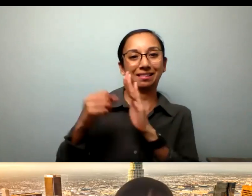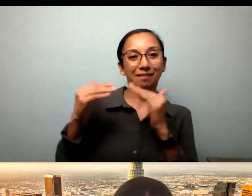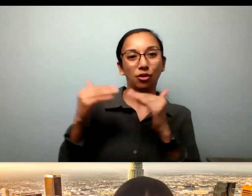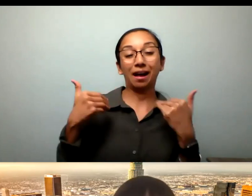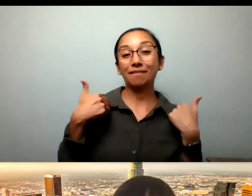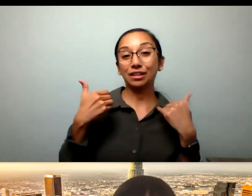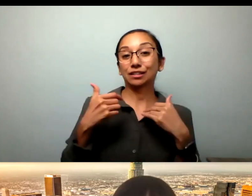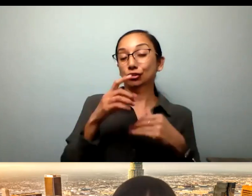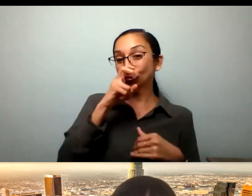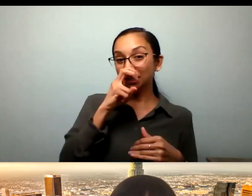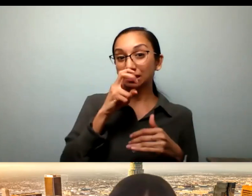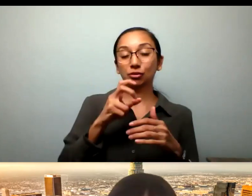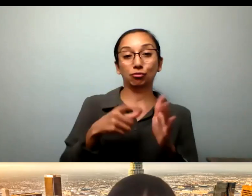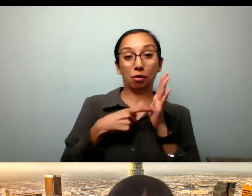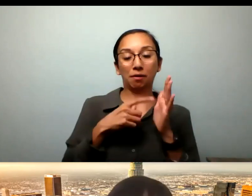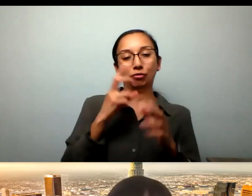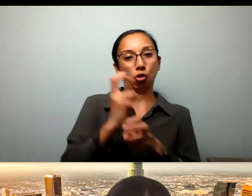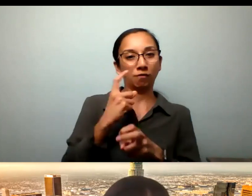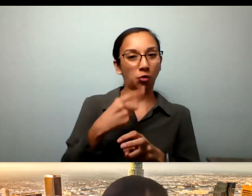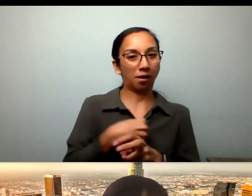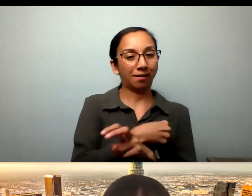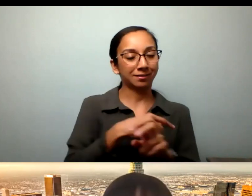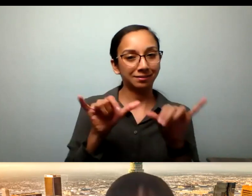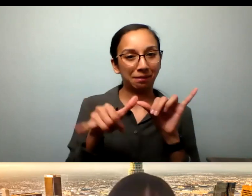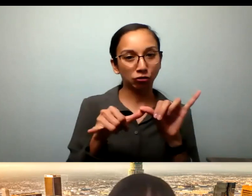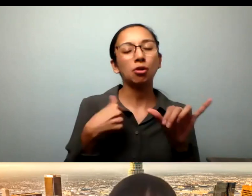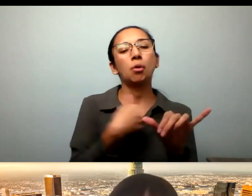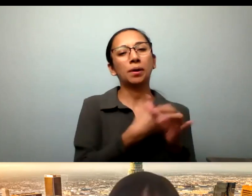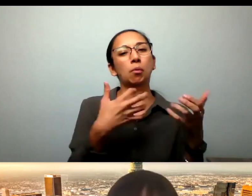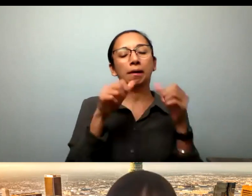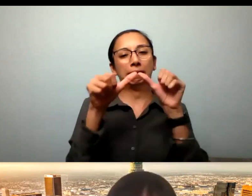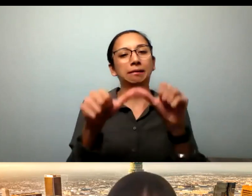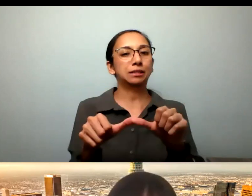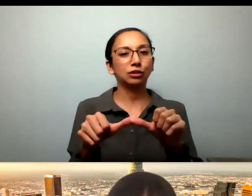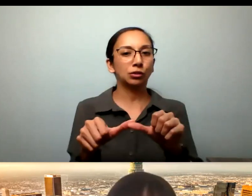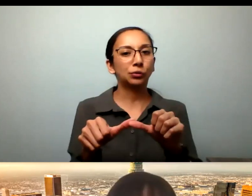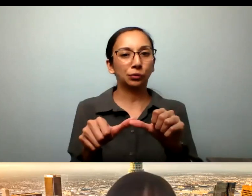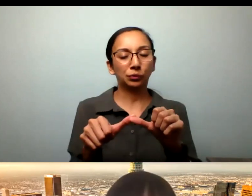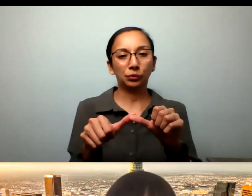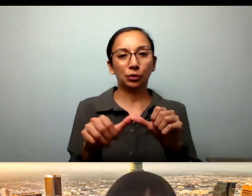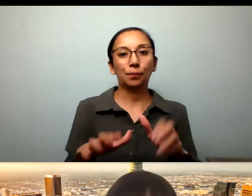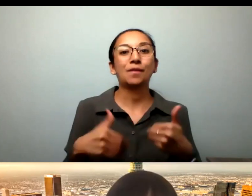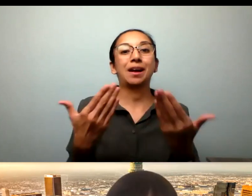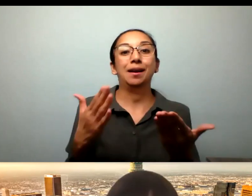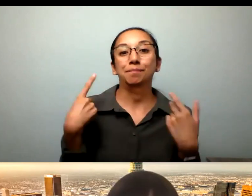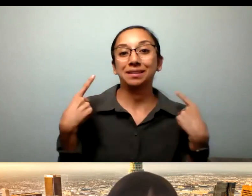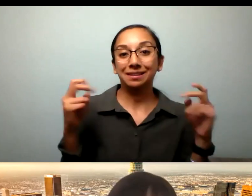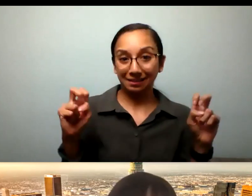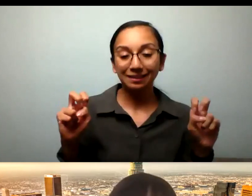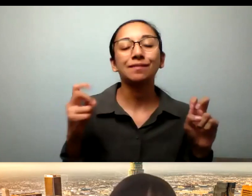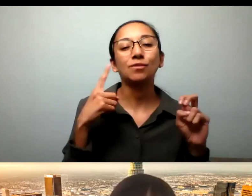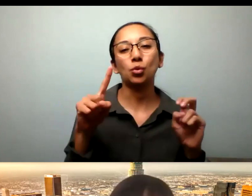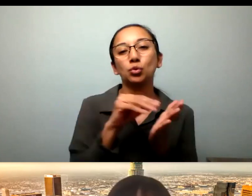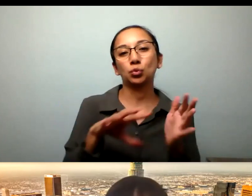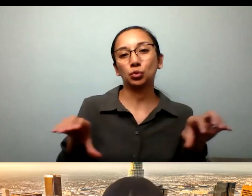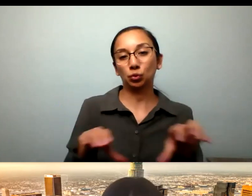hard for us to measure right now. So we just want to ensure that it's continually given to students to do.